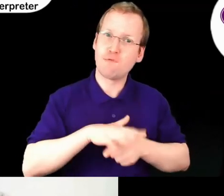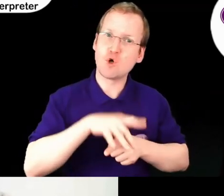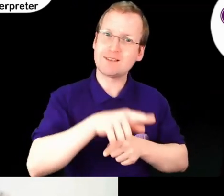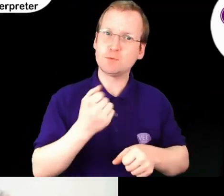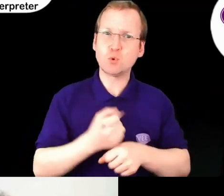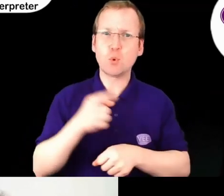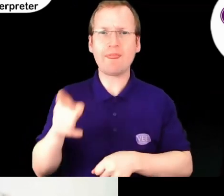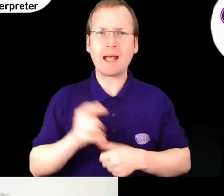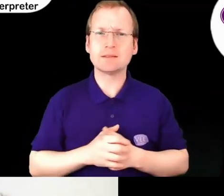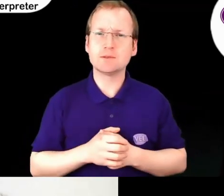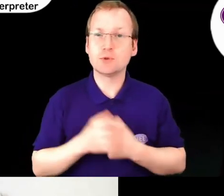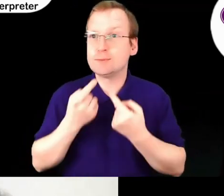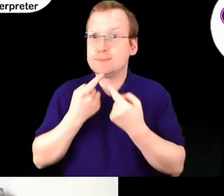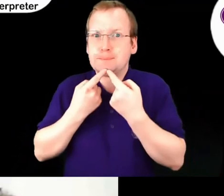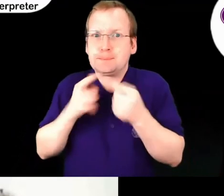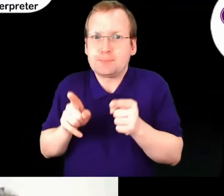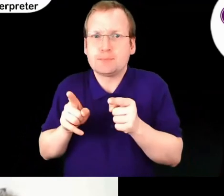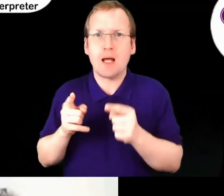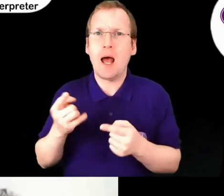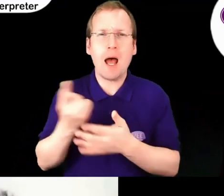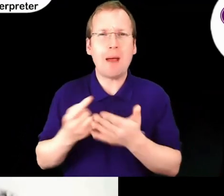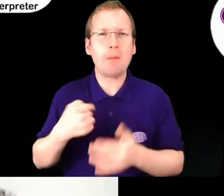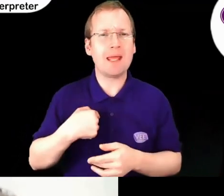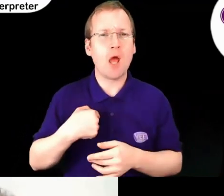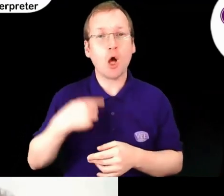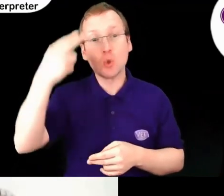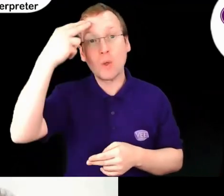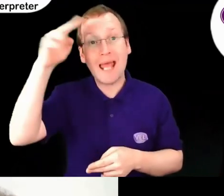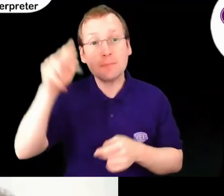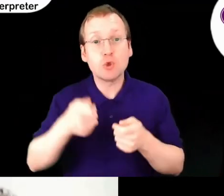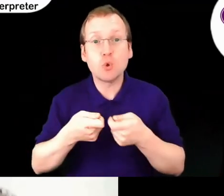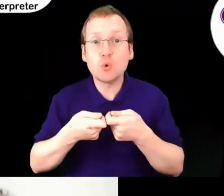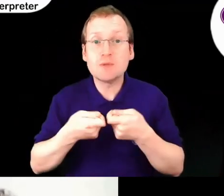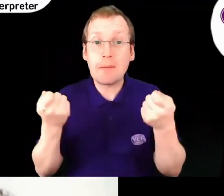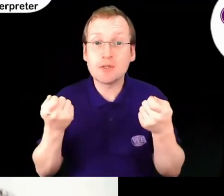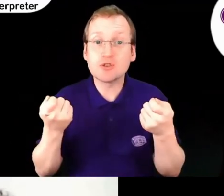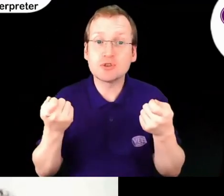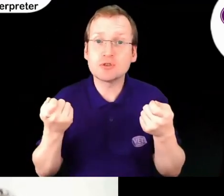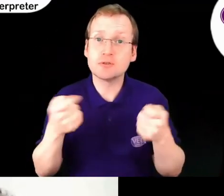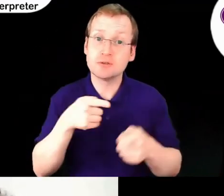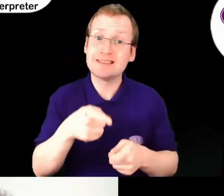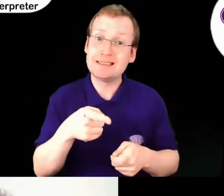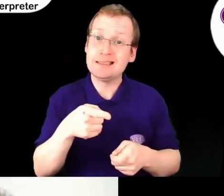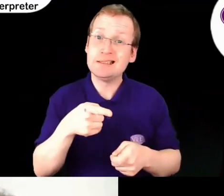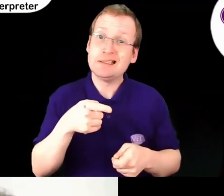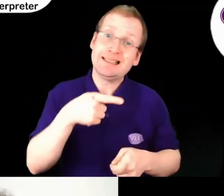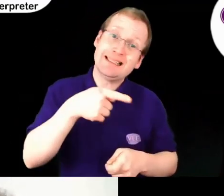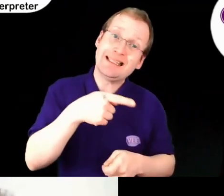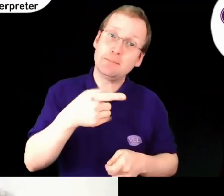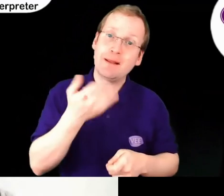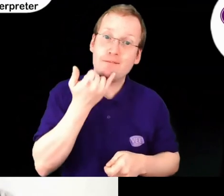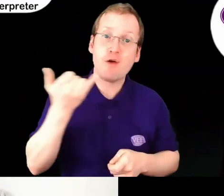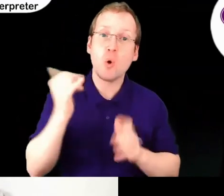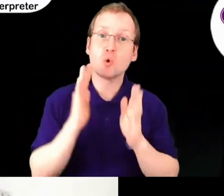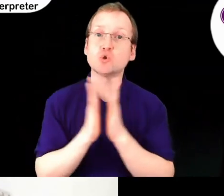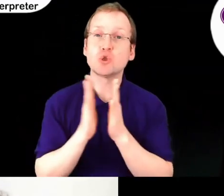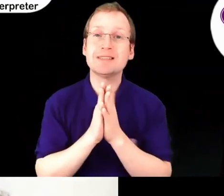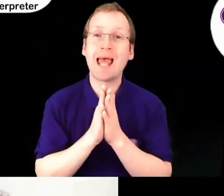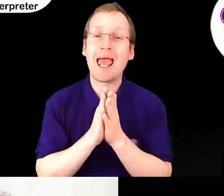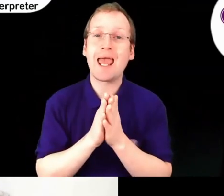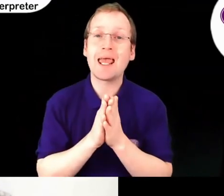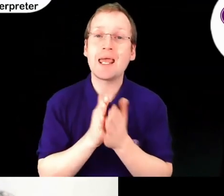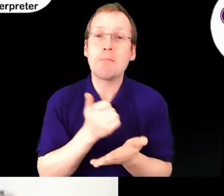thing, squeal on me, and also give my name to the papers? It was through the papers that he had phoned the Sunday Mail, you